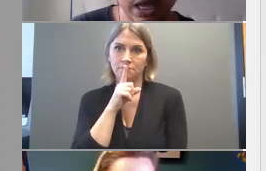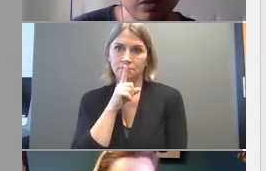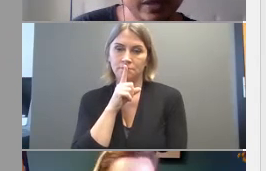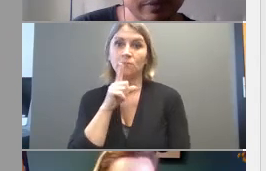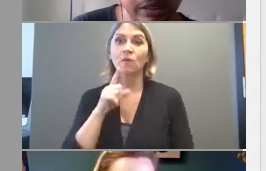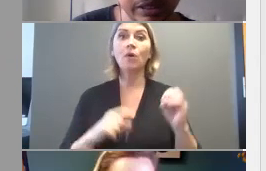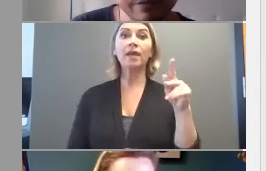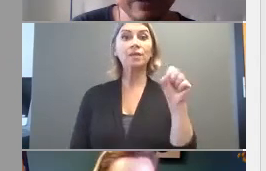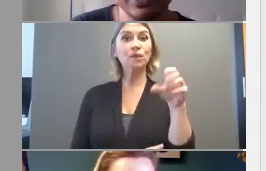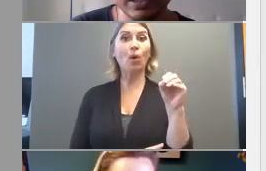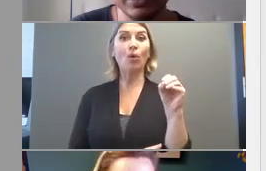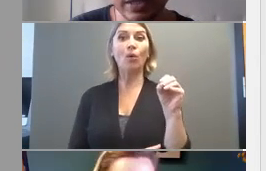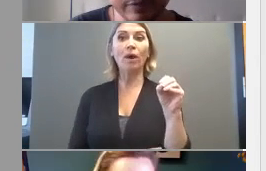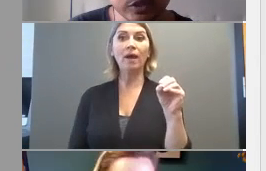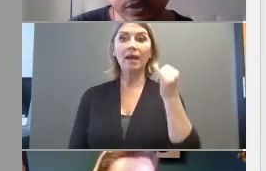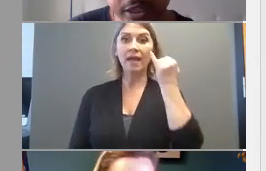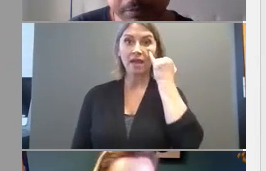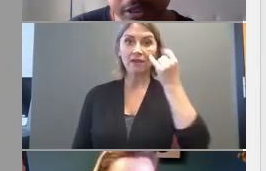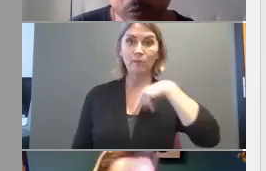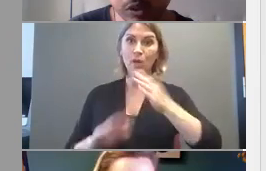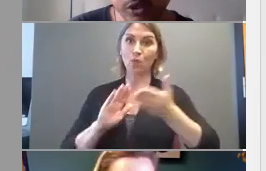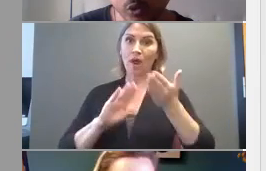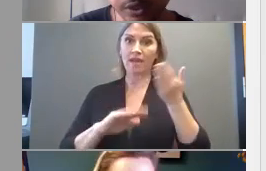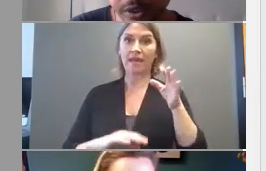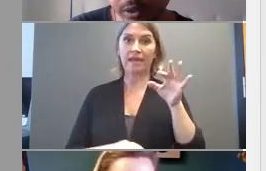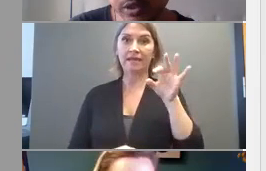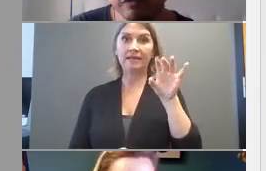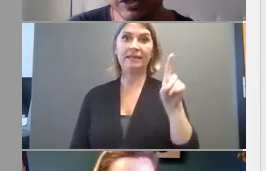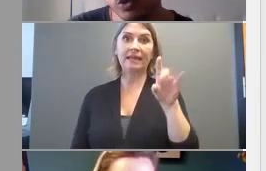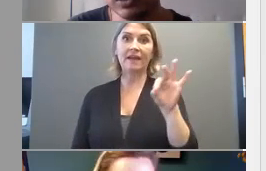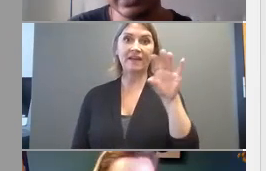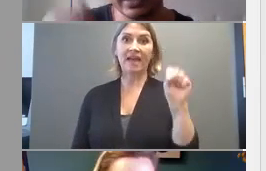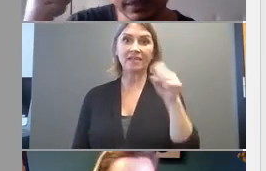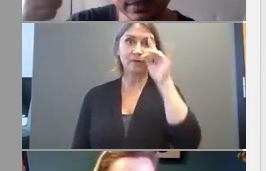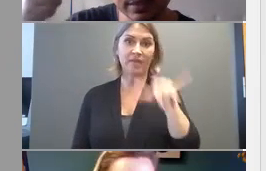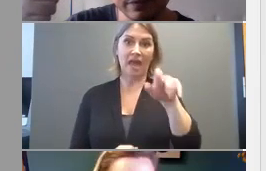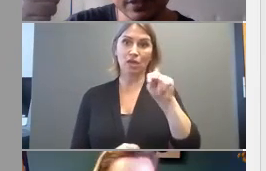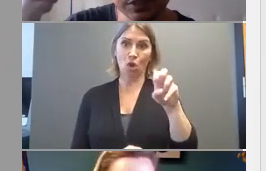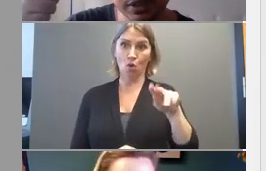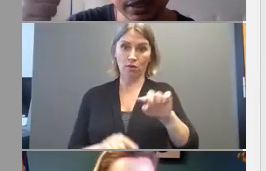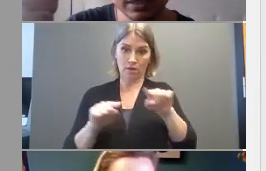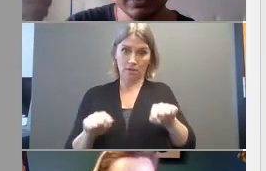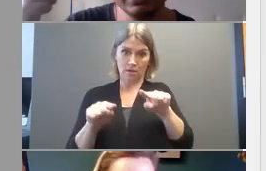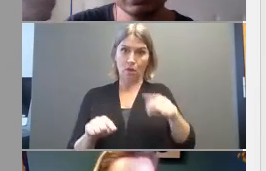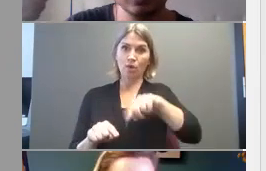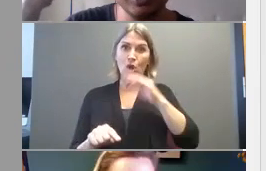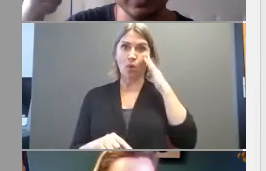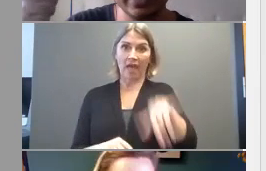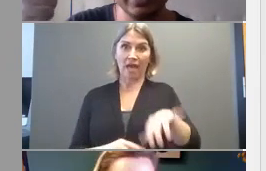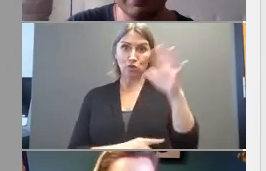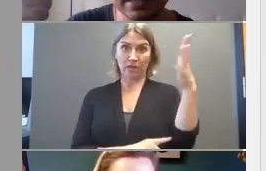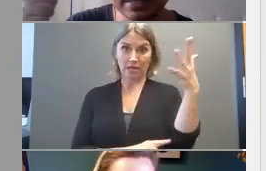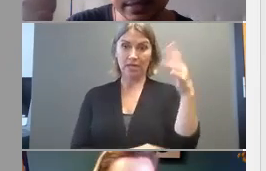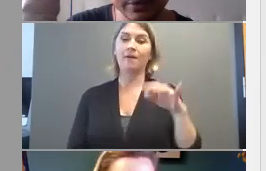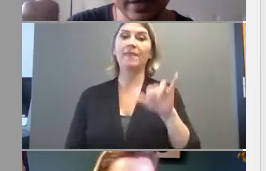Okay, so now that if we run DFS on this particular node here, we know that in this DFS tree, this is going